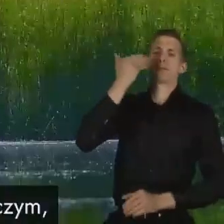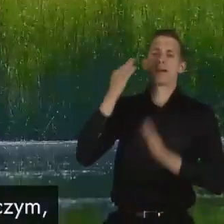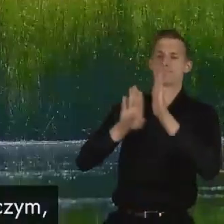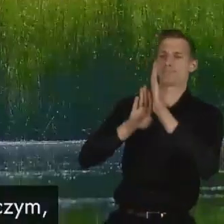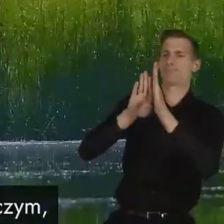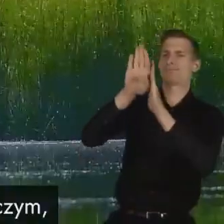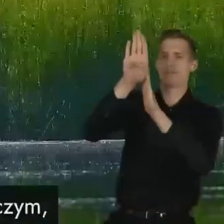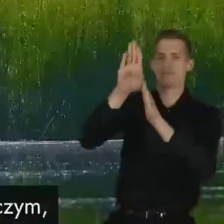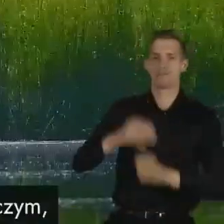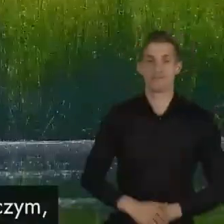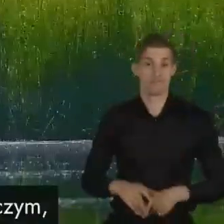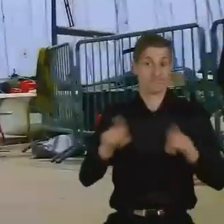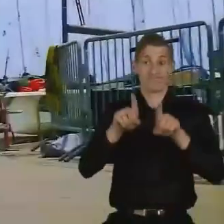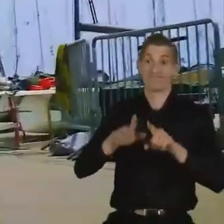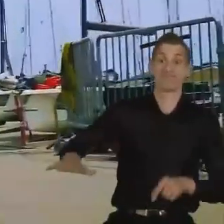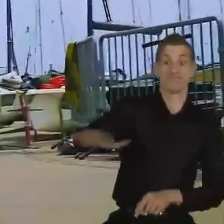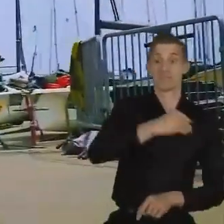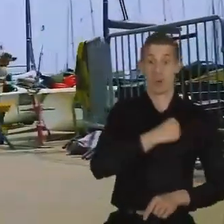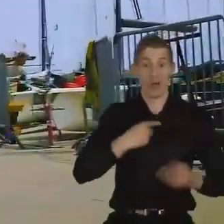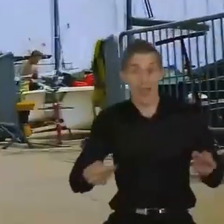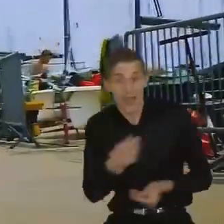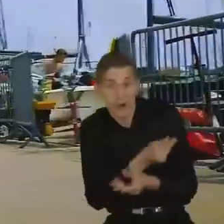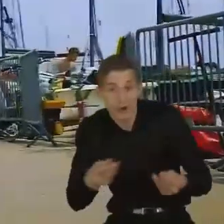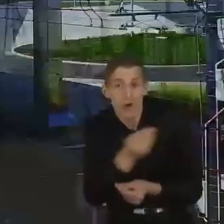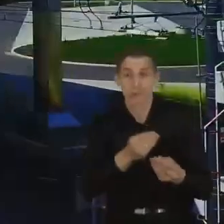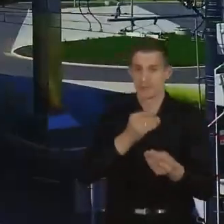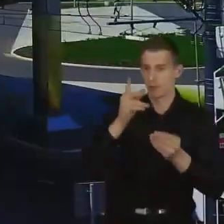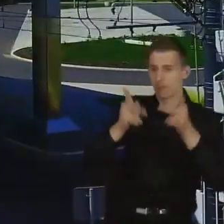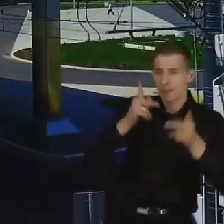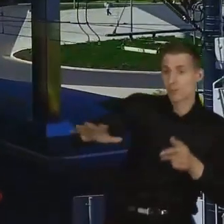and a balance between the economic, social, and ecological aspects.